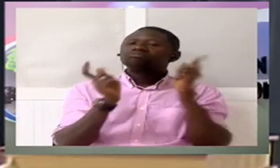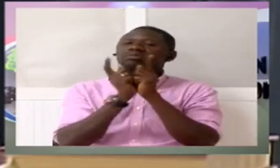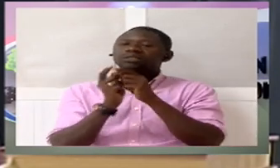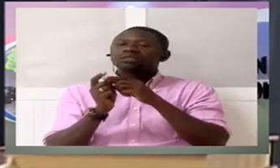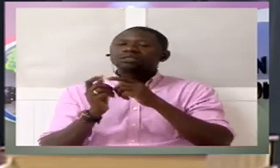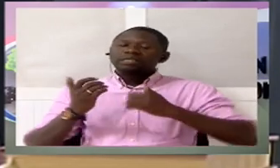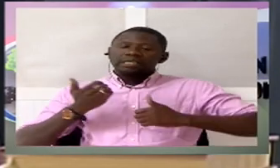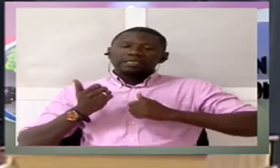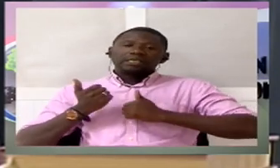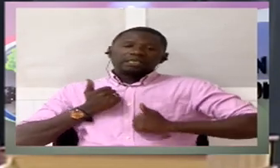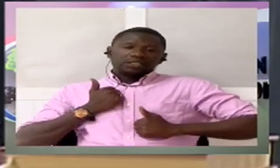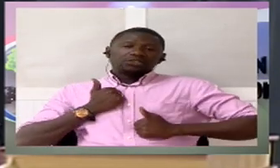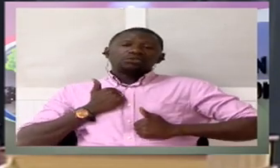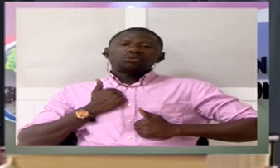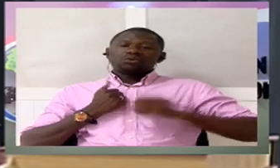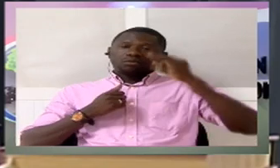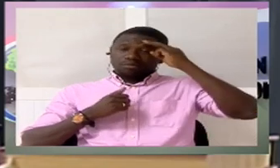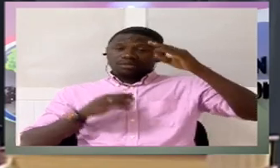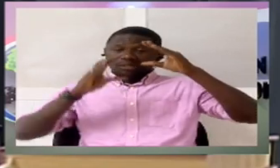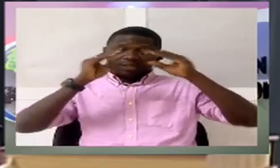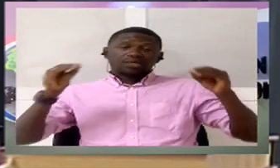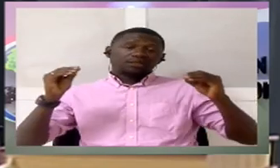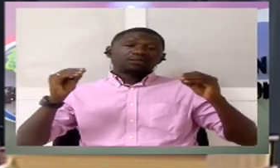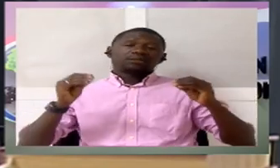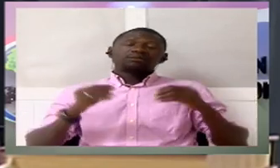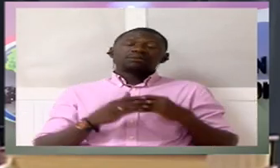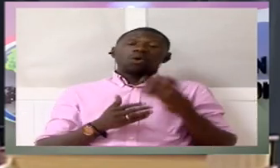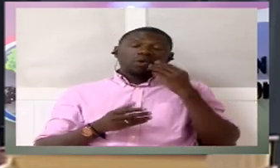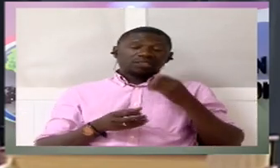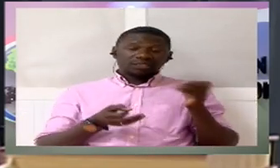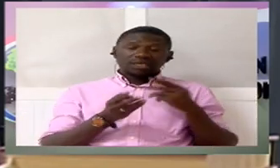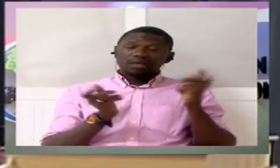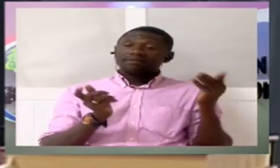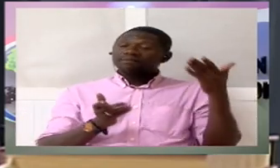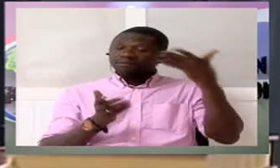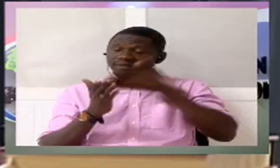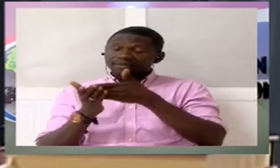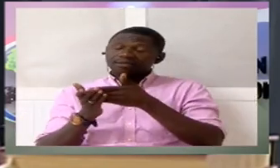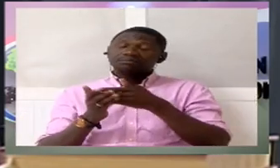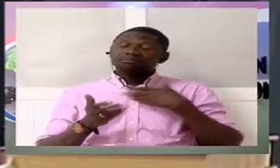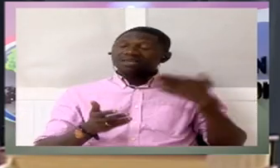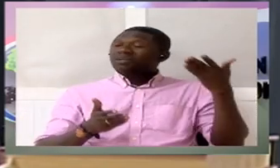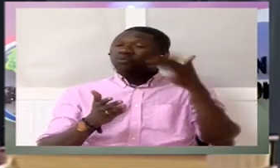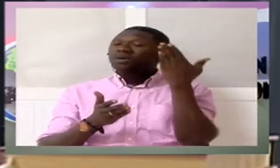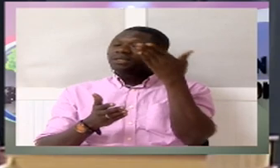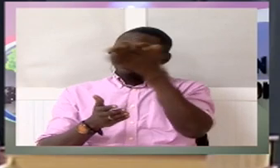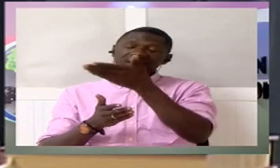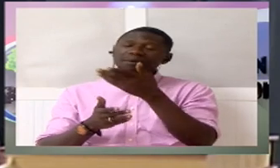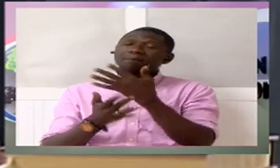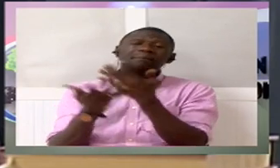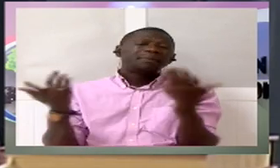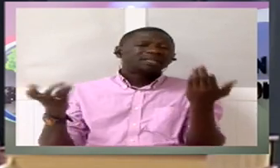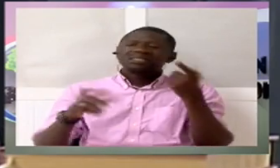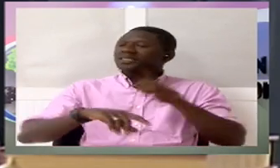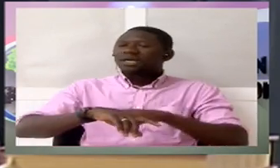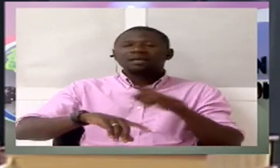ministry. Did I refer interior? After he referred me to the interior, Data interior several times. I went to the interior